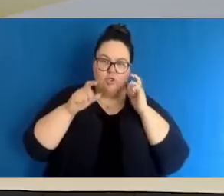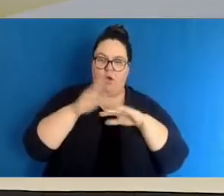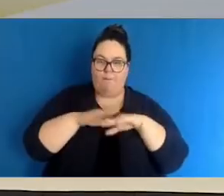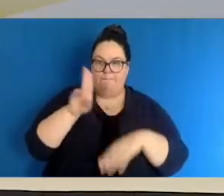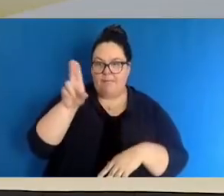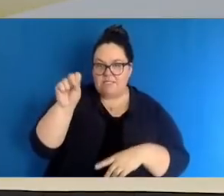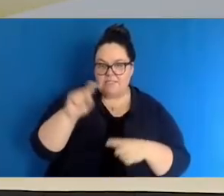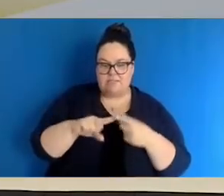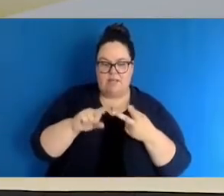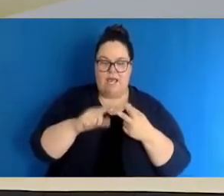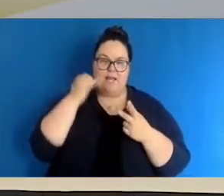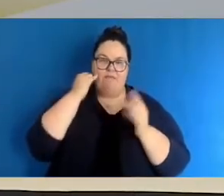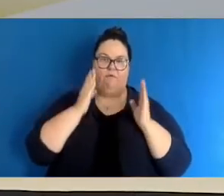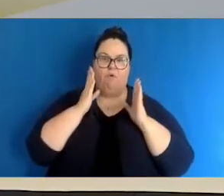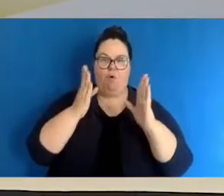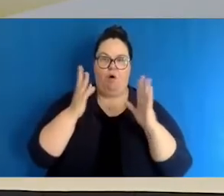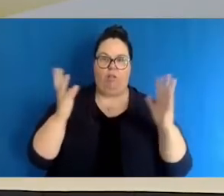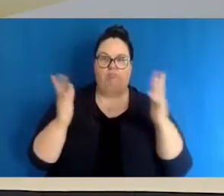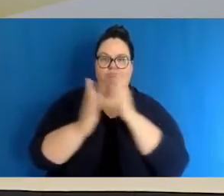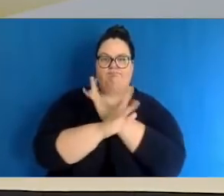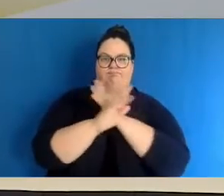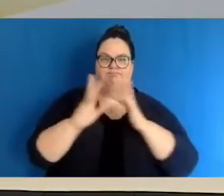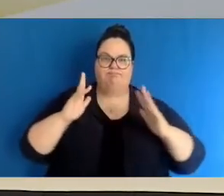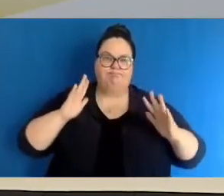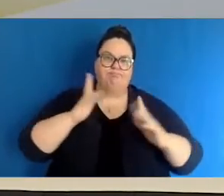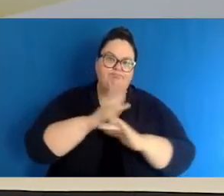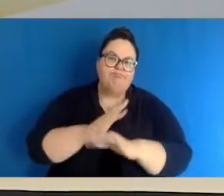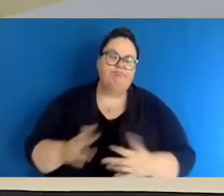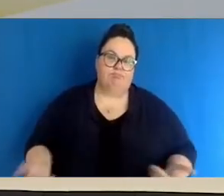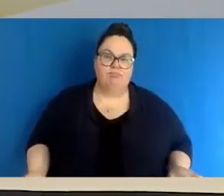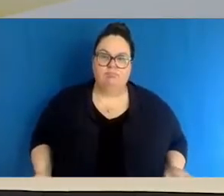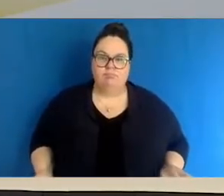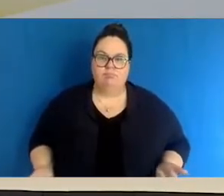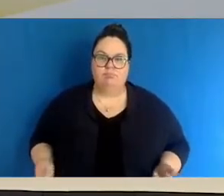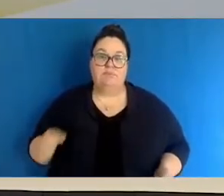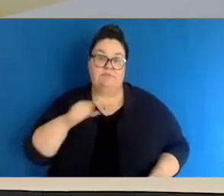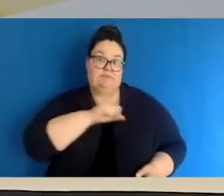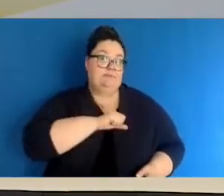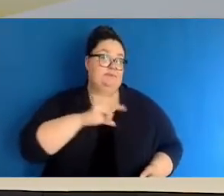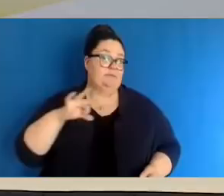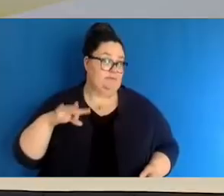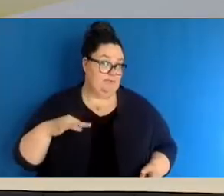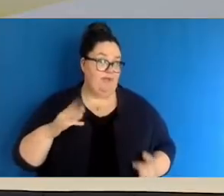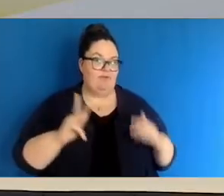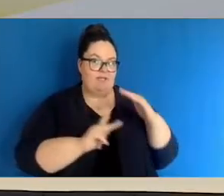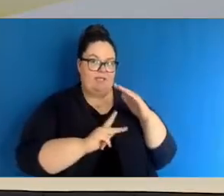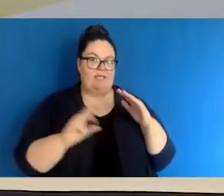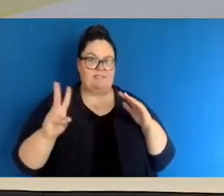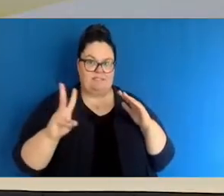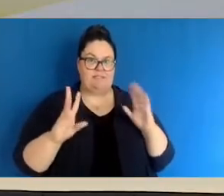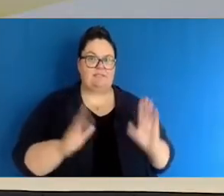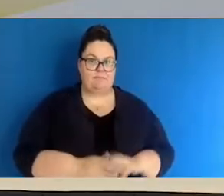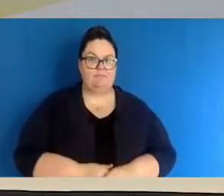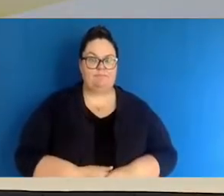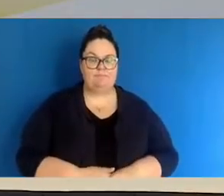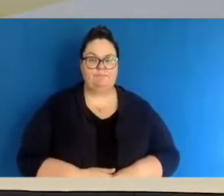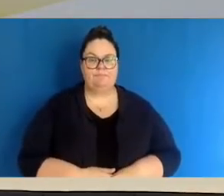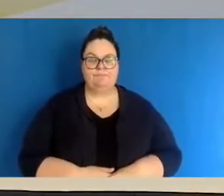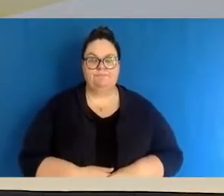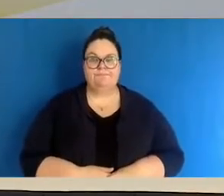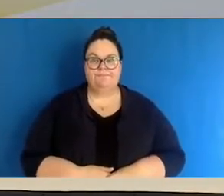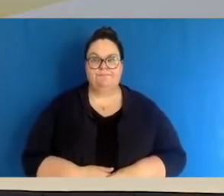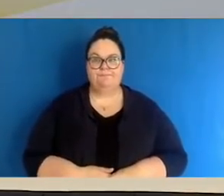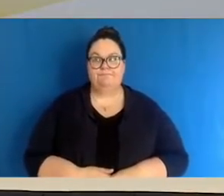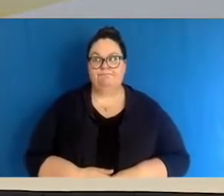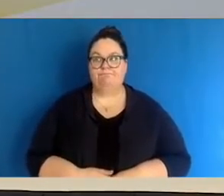buses and while you're transitioning in schools, and for staff in those lower grade levels. So